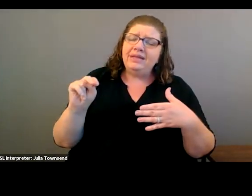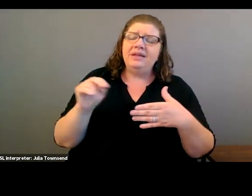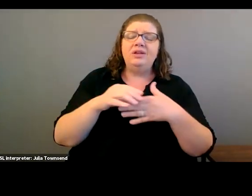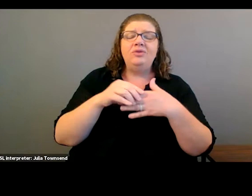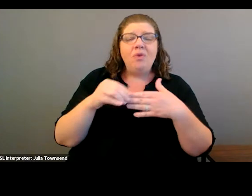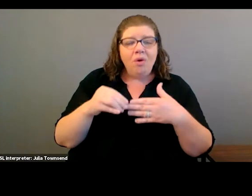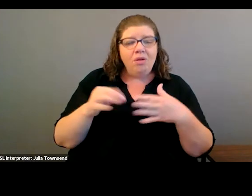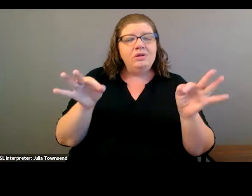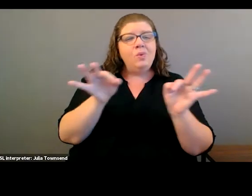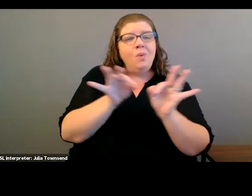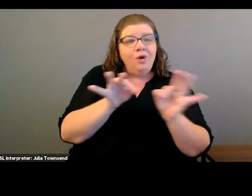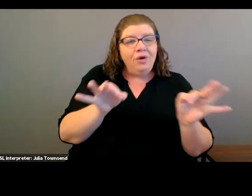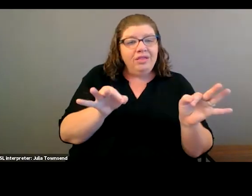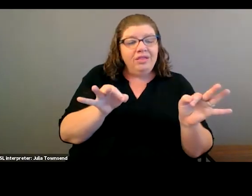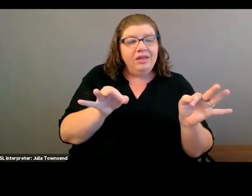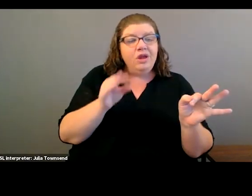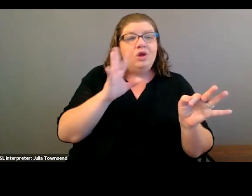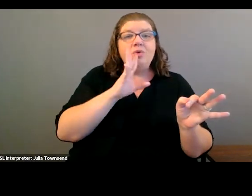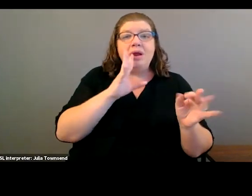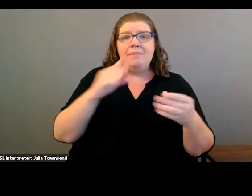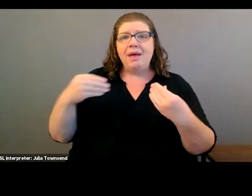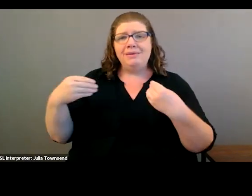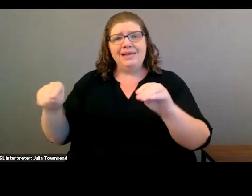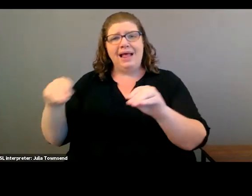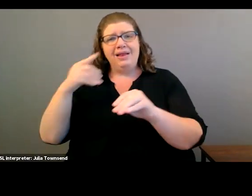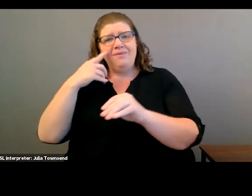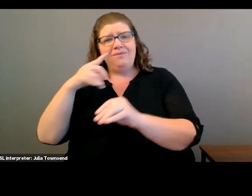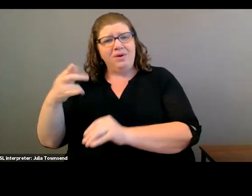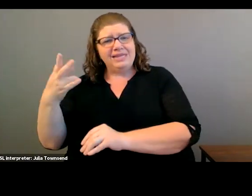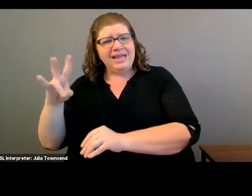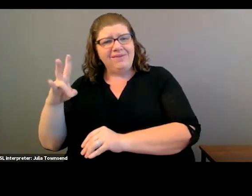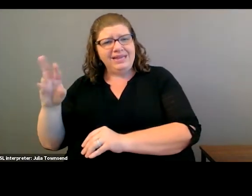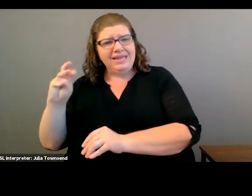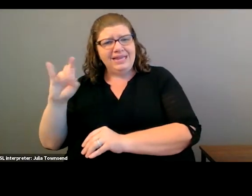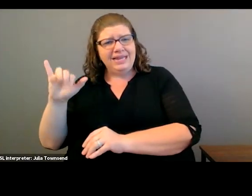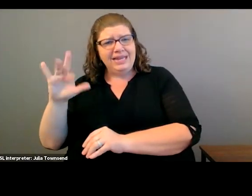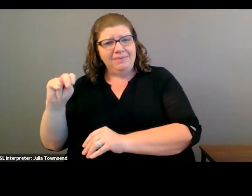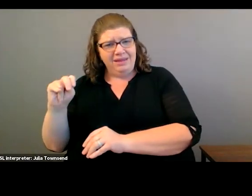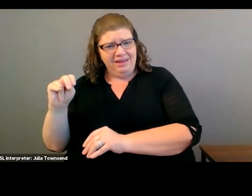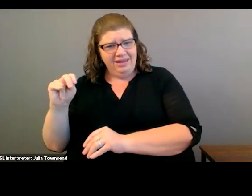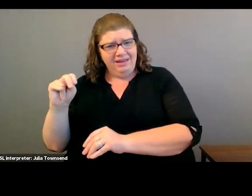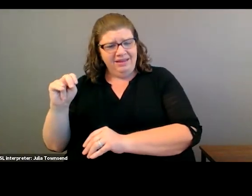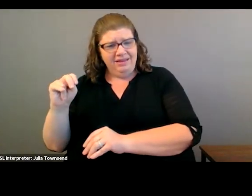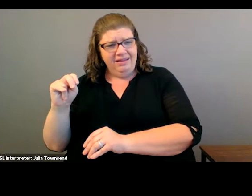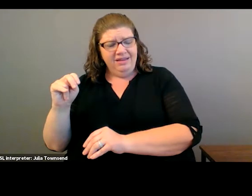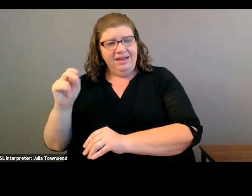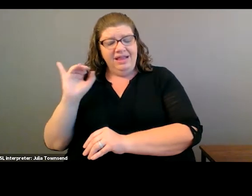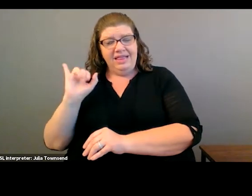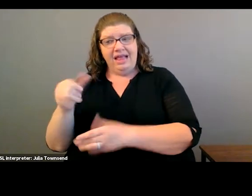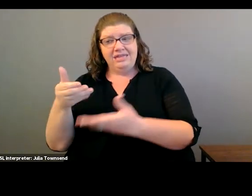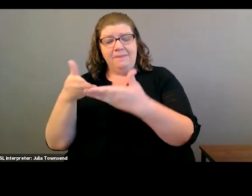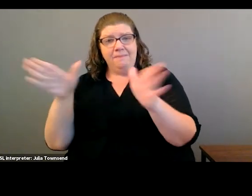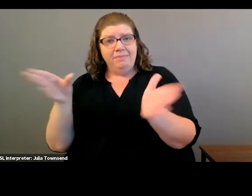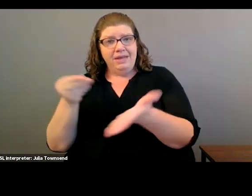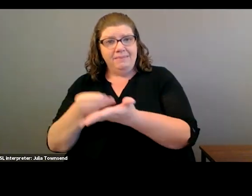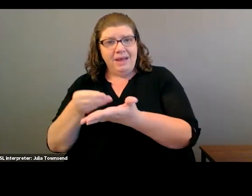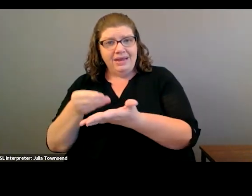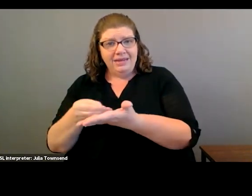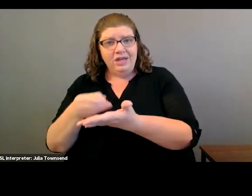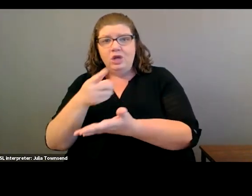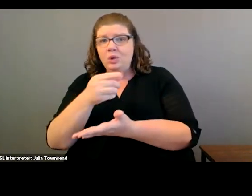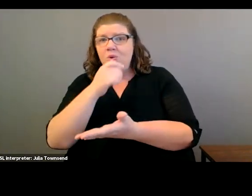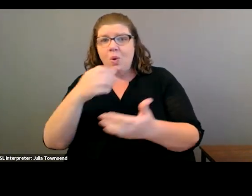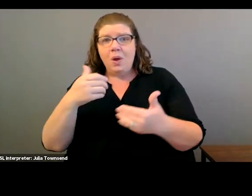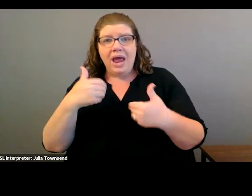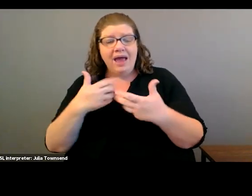And you're talking about selling it for $17 million. This is public money. You don't have a lot of